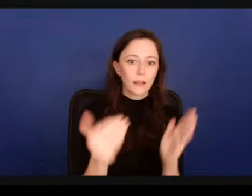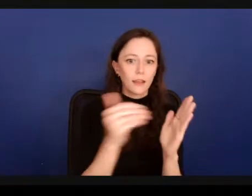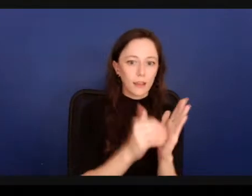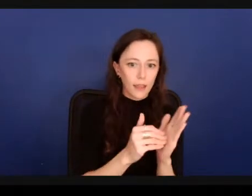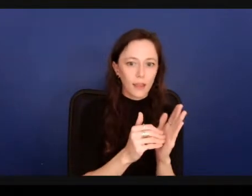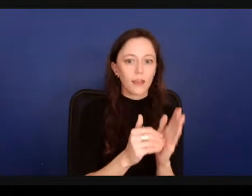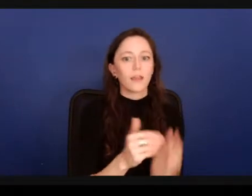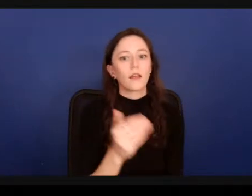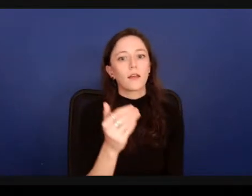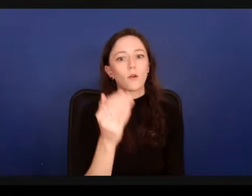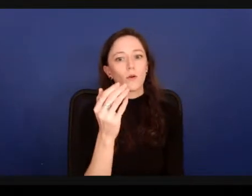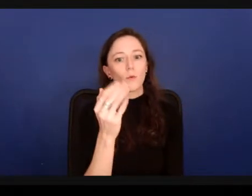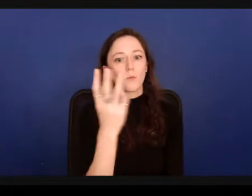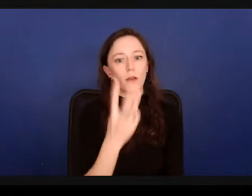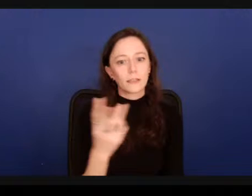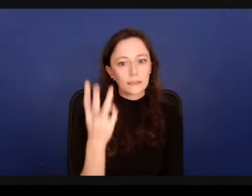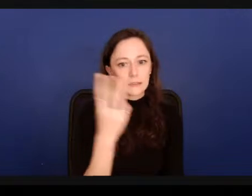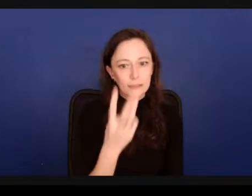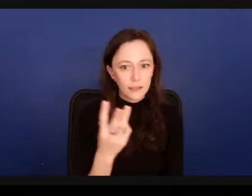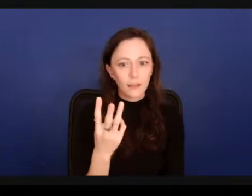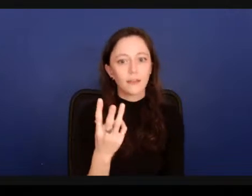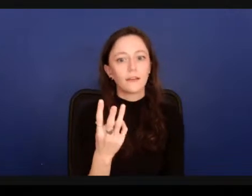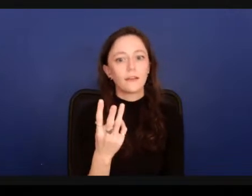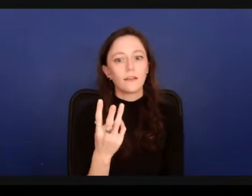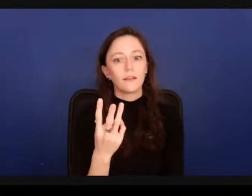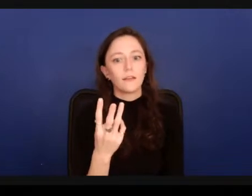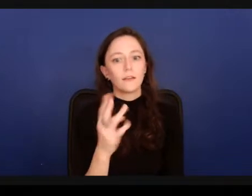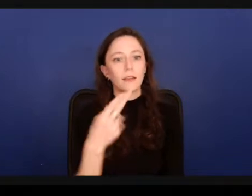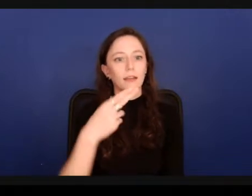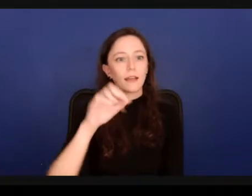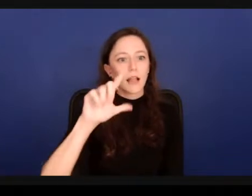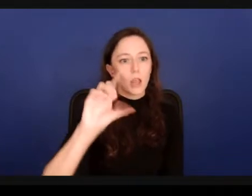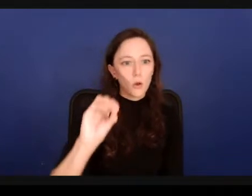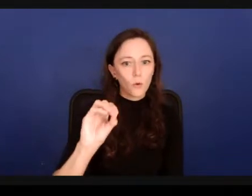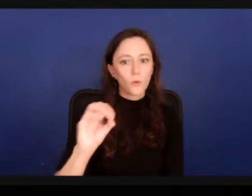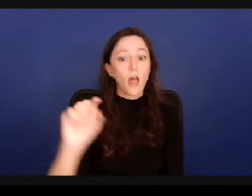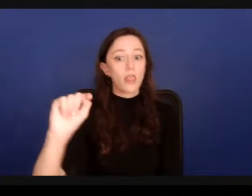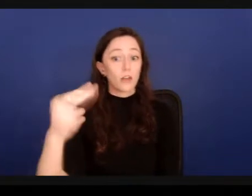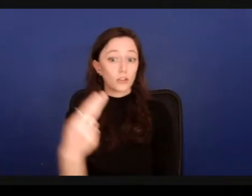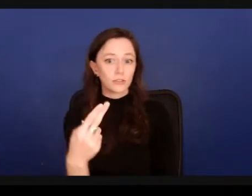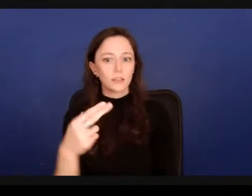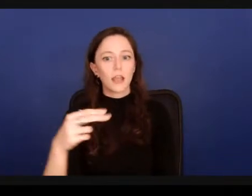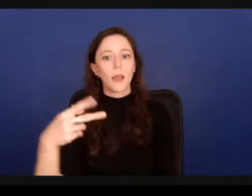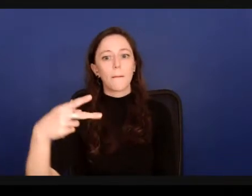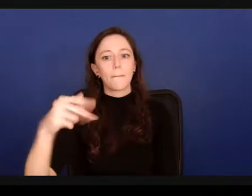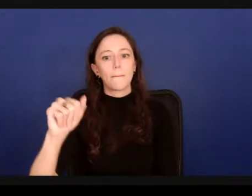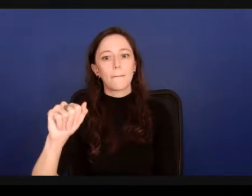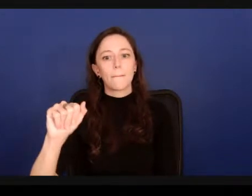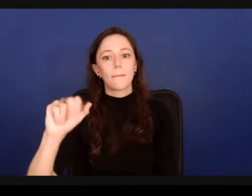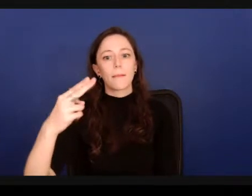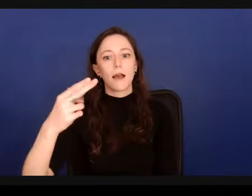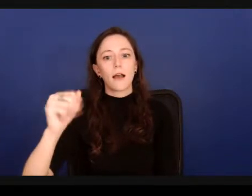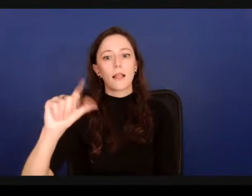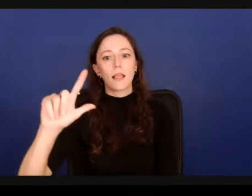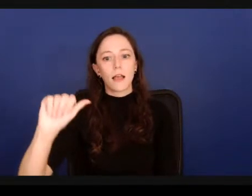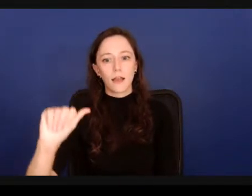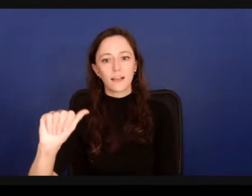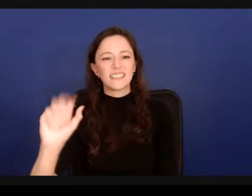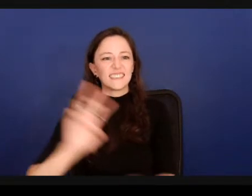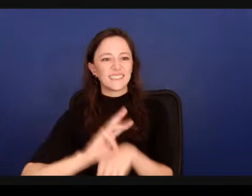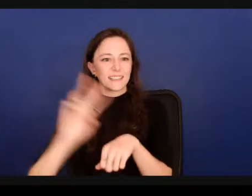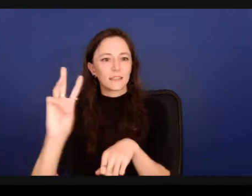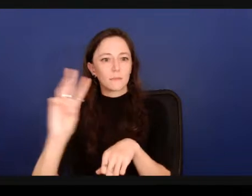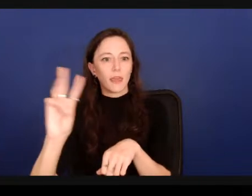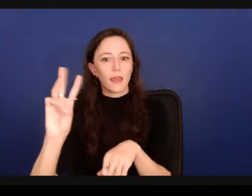National Park, or at the University of Hawaii Hilo, Thursday in Pahala. So Thursday, 6 p.m., we will likely not have an update this